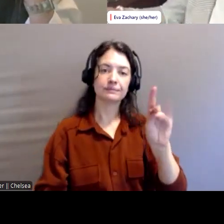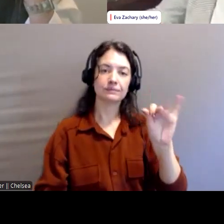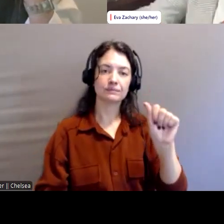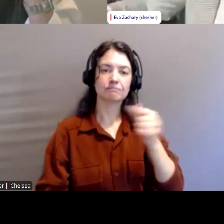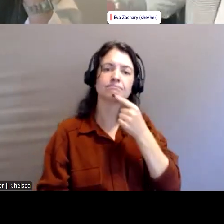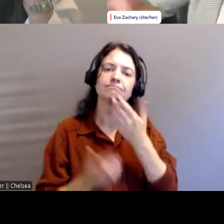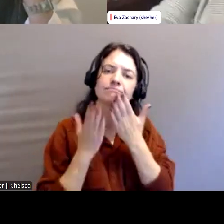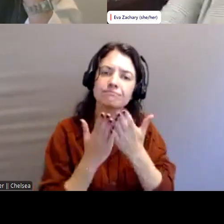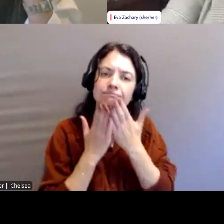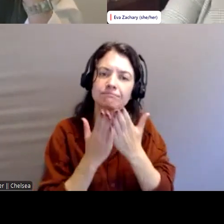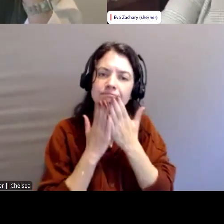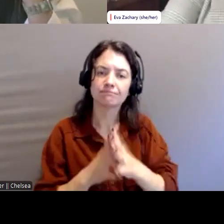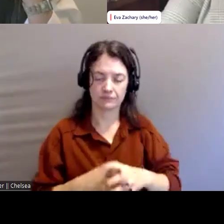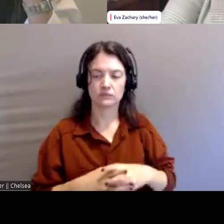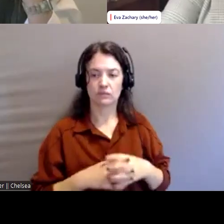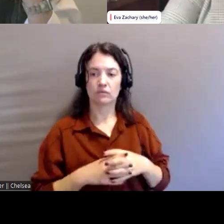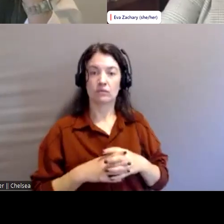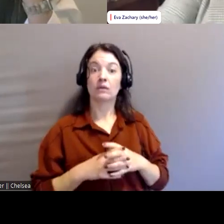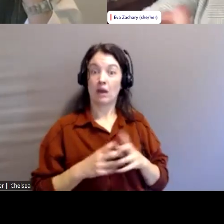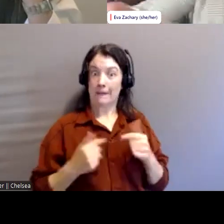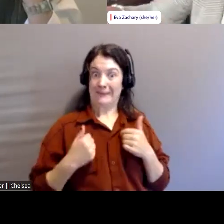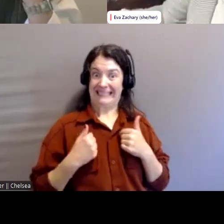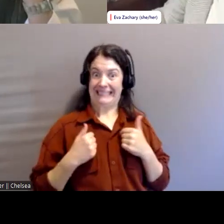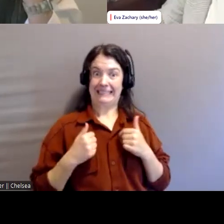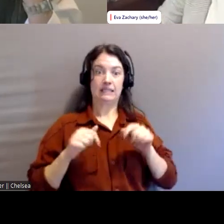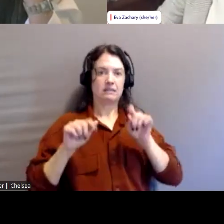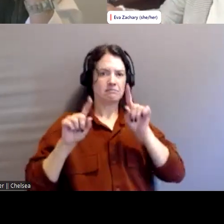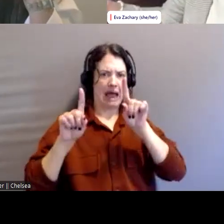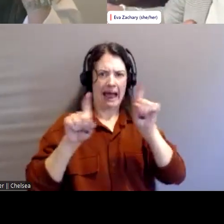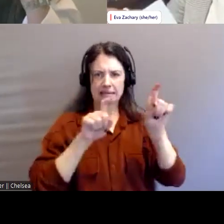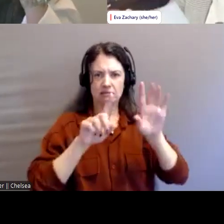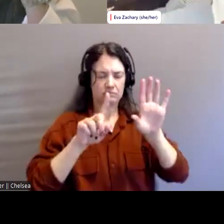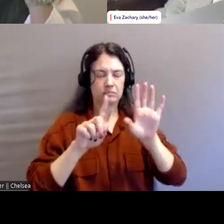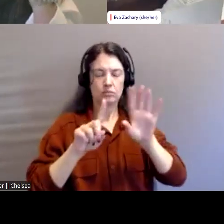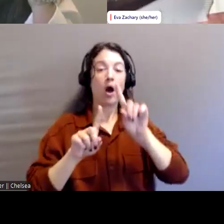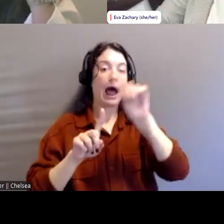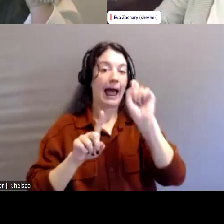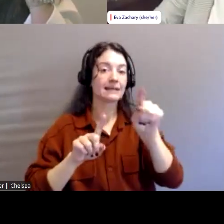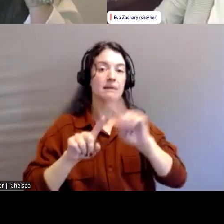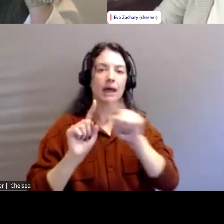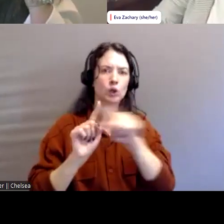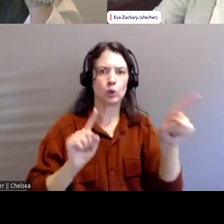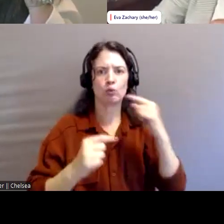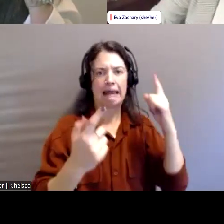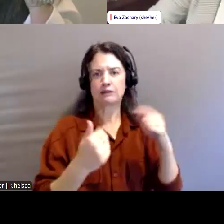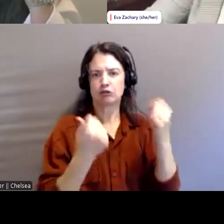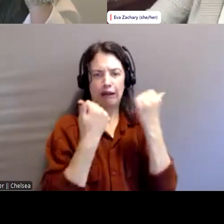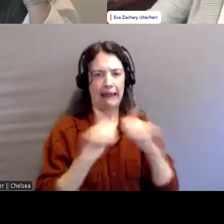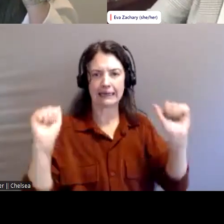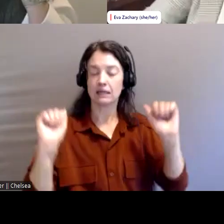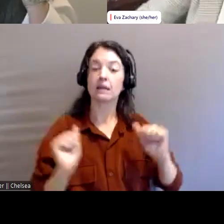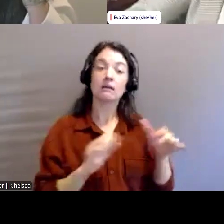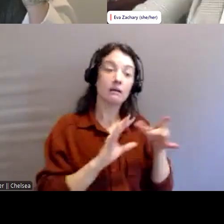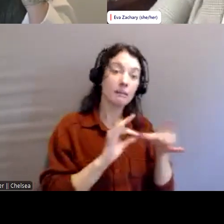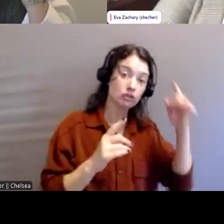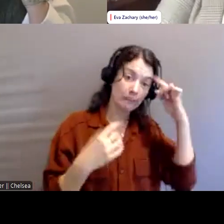Thanks. Okay, I'm gonna ask a question and any of you can answer it now because we've been talking, we got mental health and substance use. We